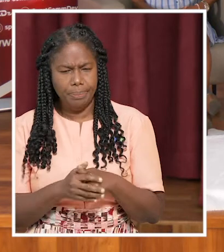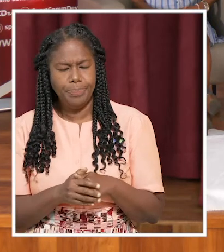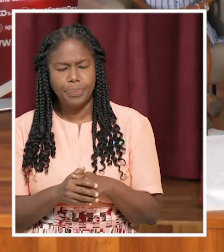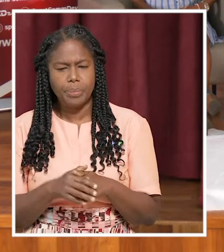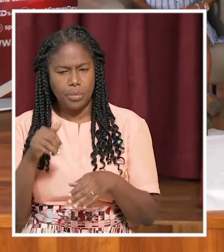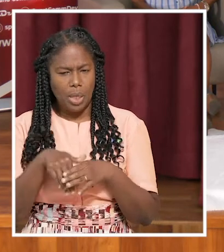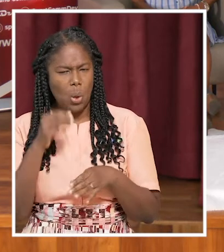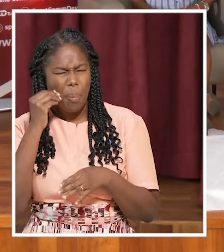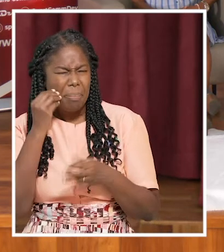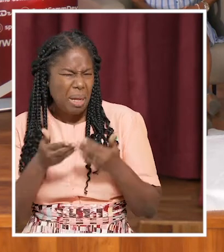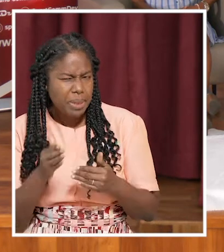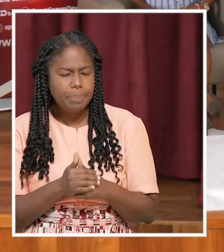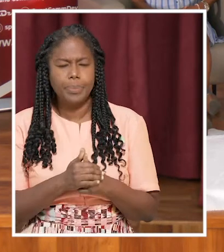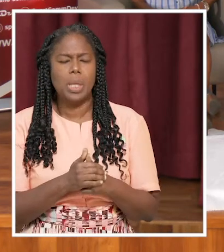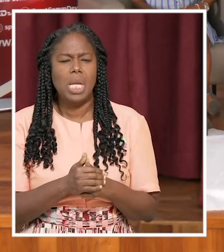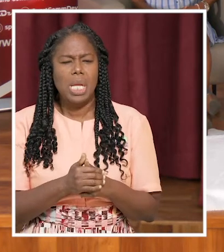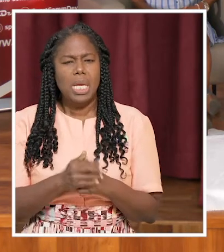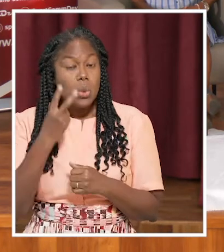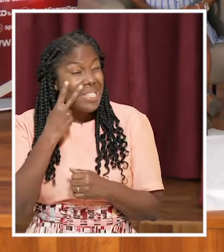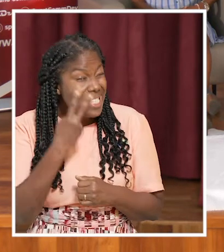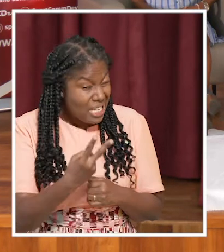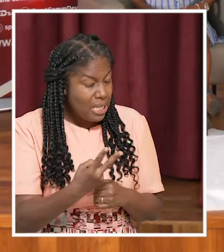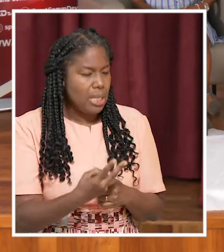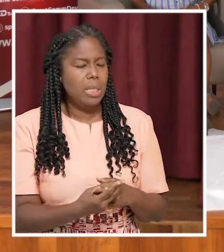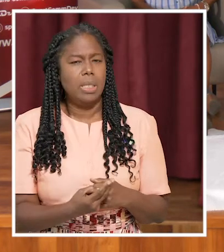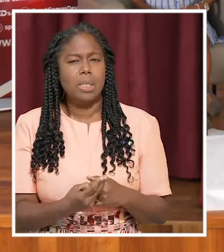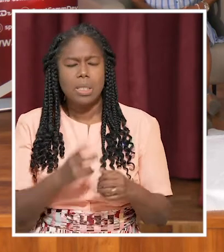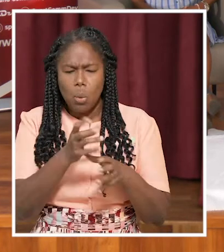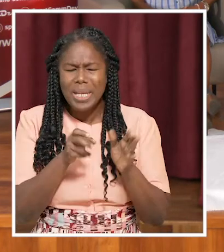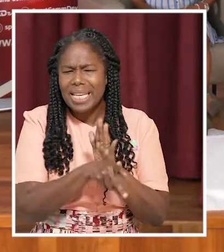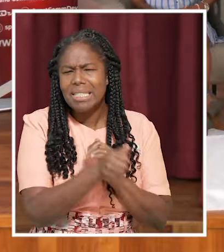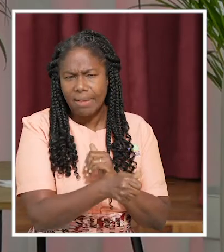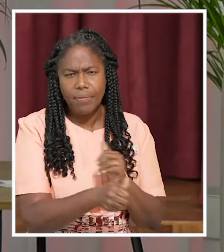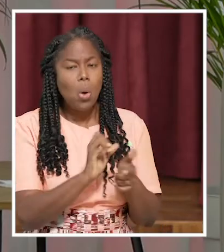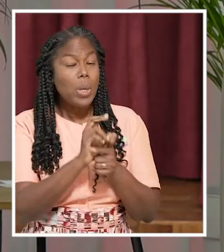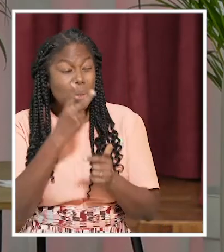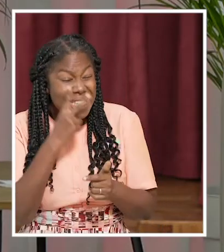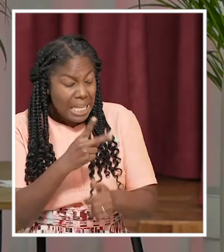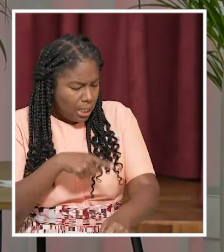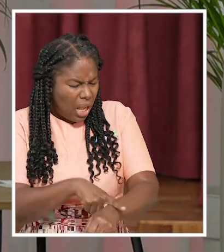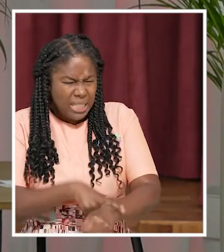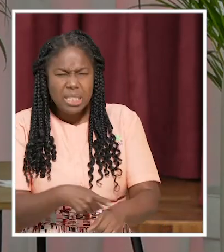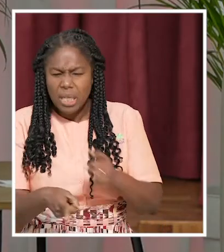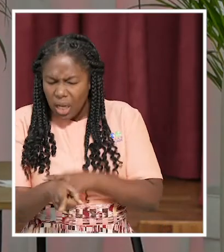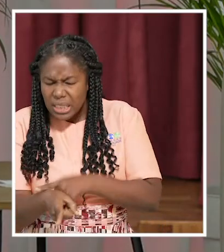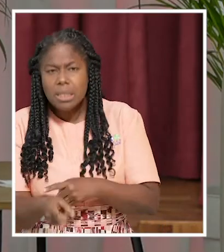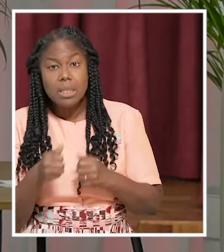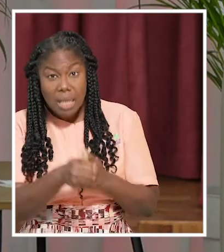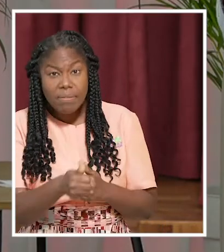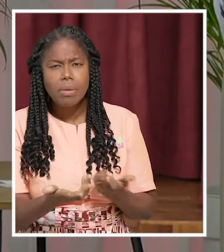and they may not want to go out there and seek help, what do you do as a family member? Because I have heard this personally where somebody's